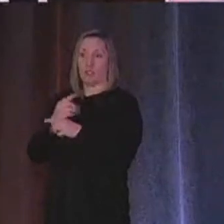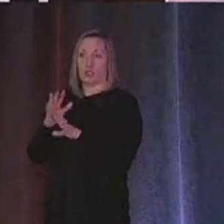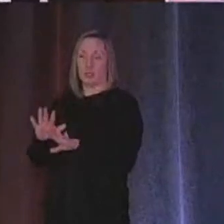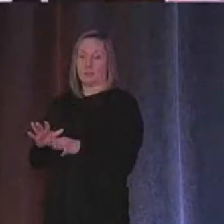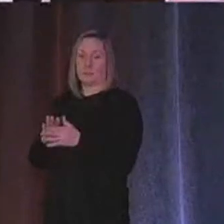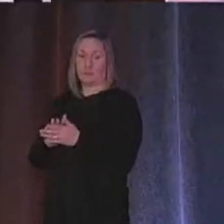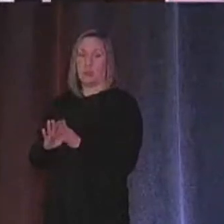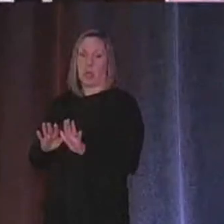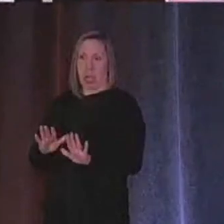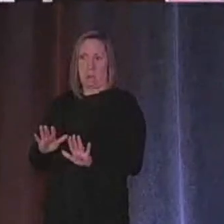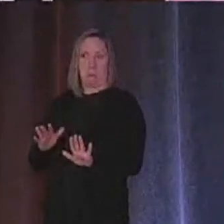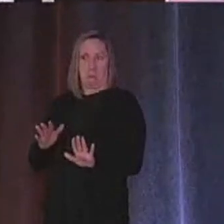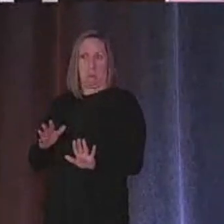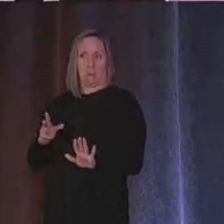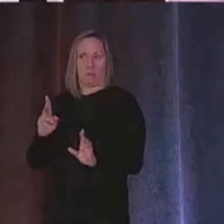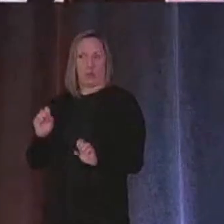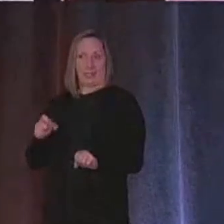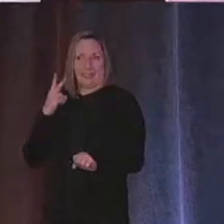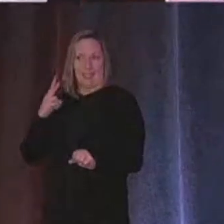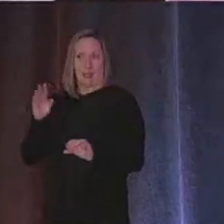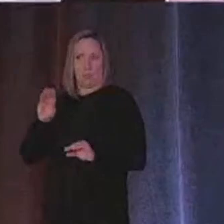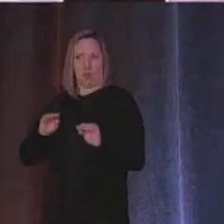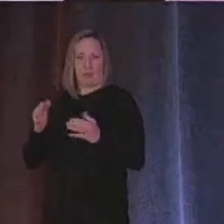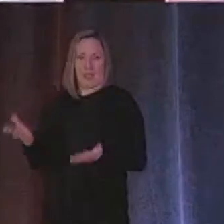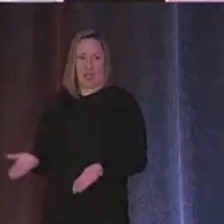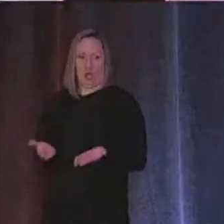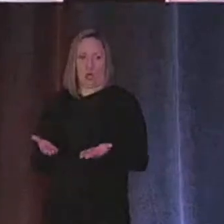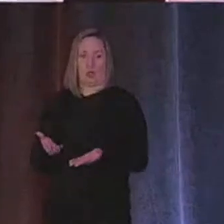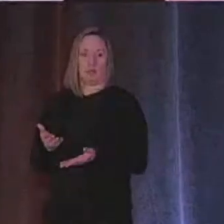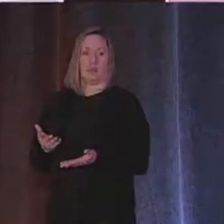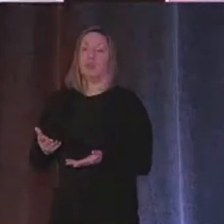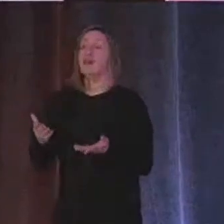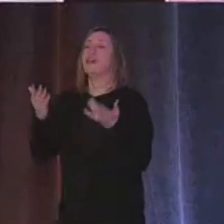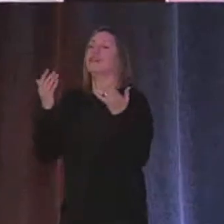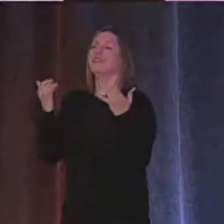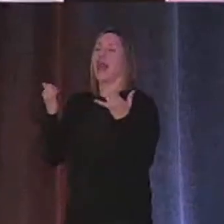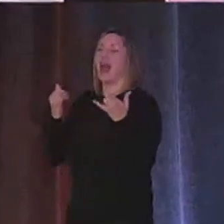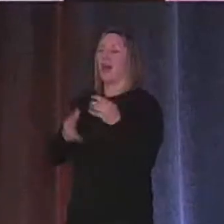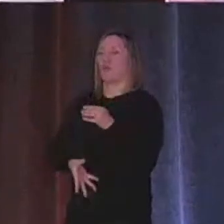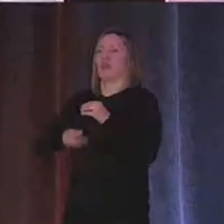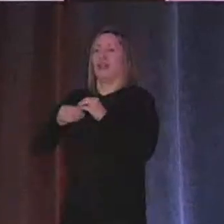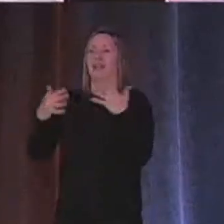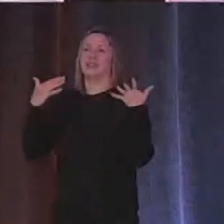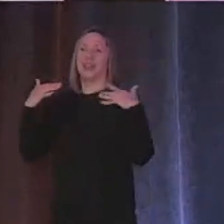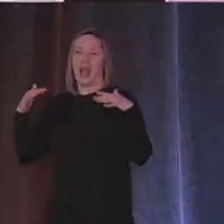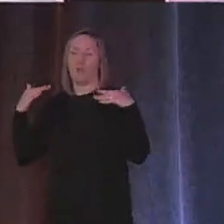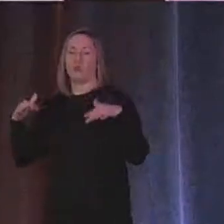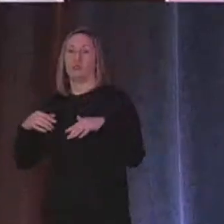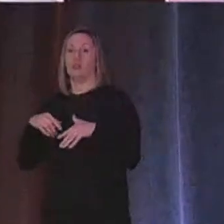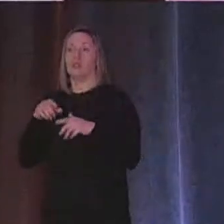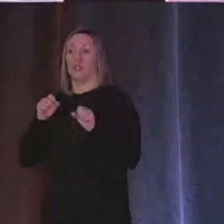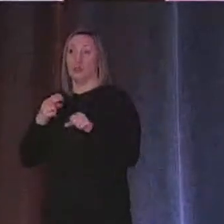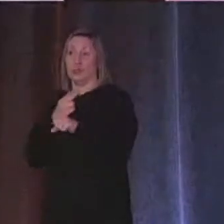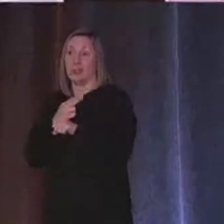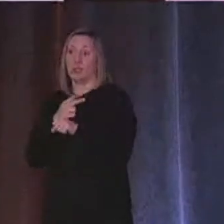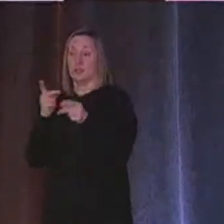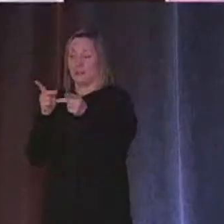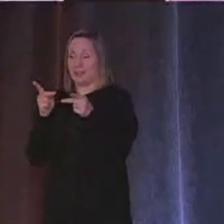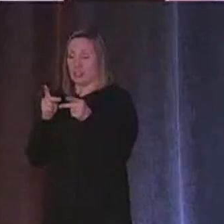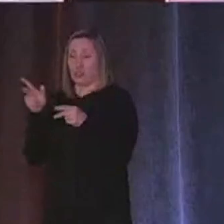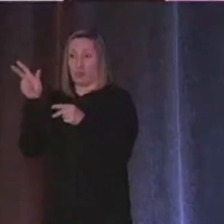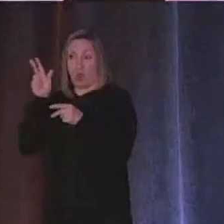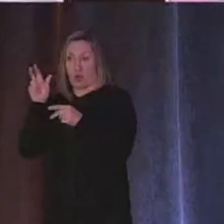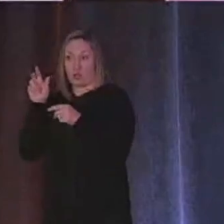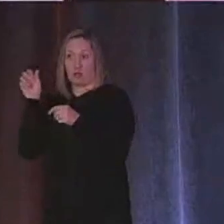Okay, cool. So I think you'll be able to see the movement here on this one. So now we're going to add some sound. You can use positional audio